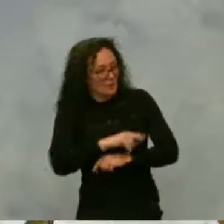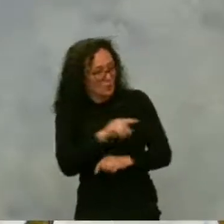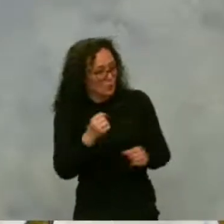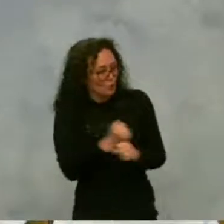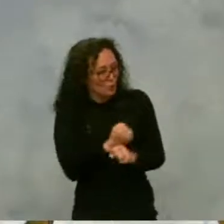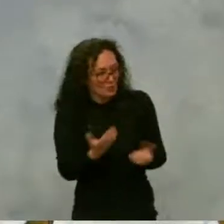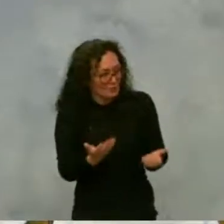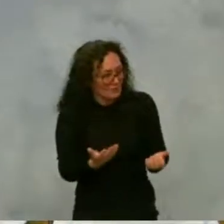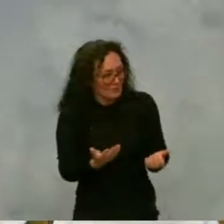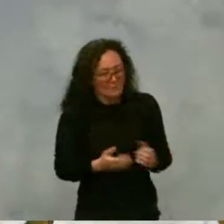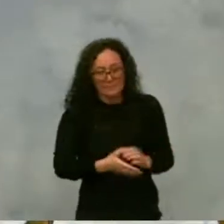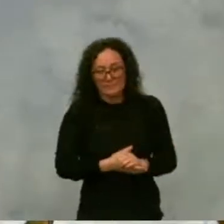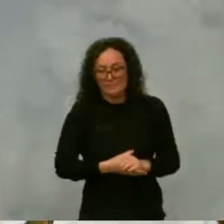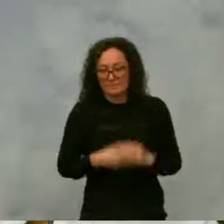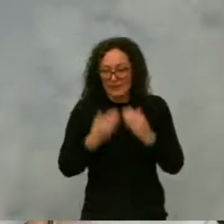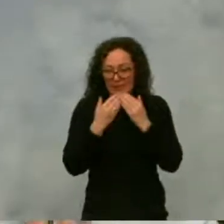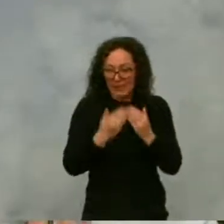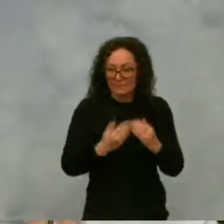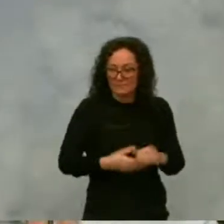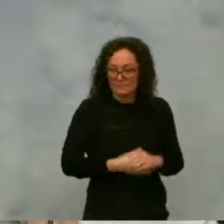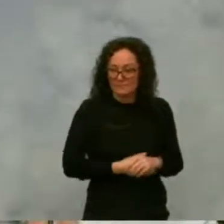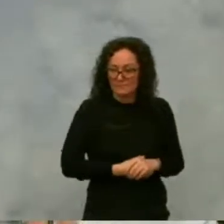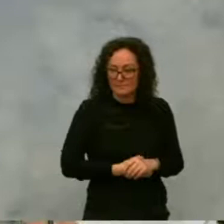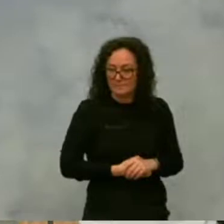you, Chair. Thanks, Councillor Loudon.